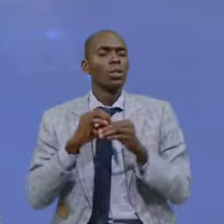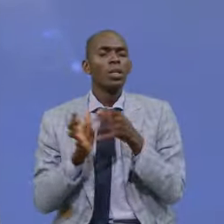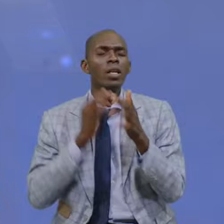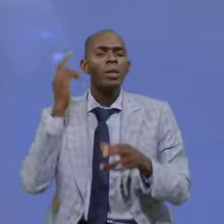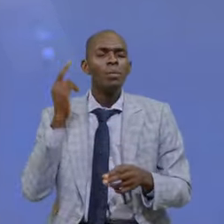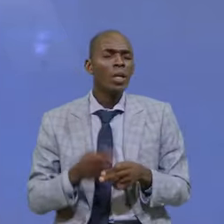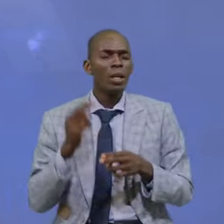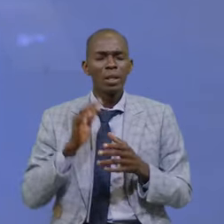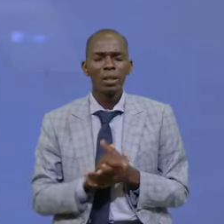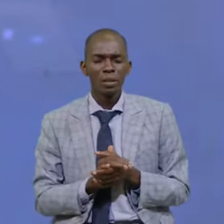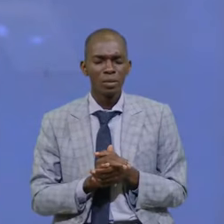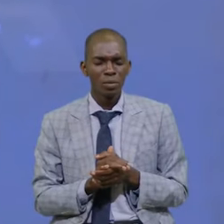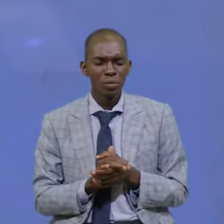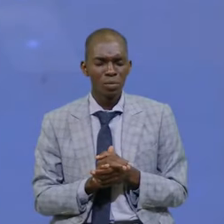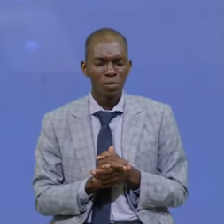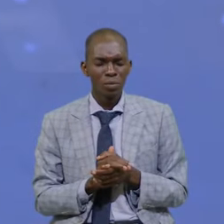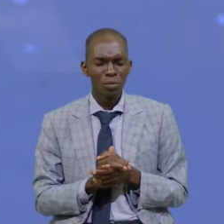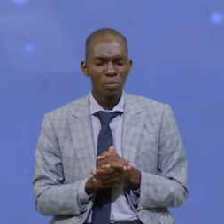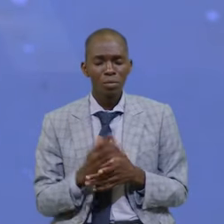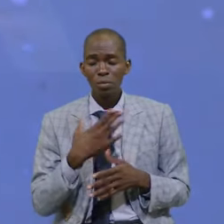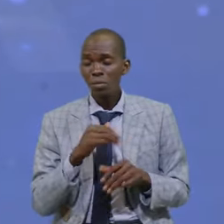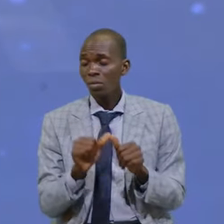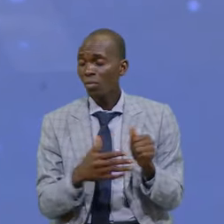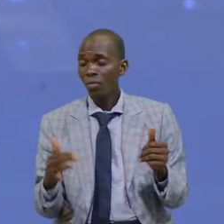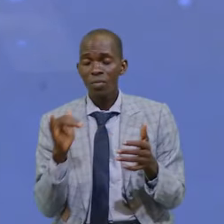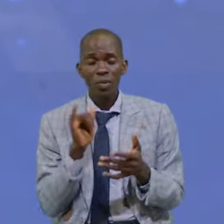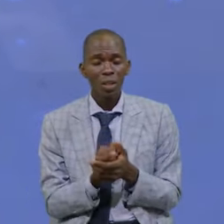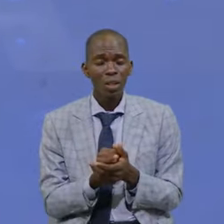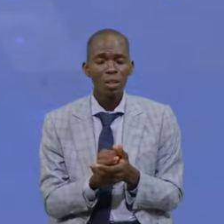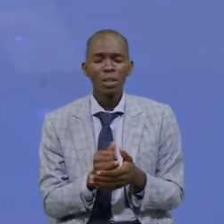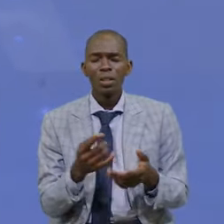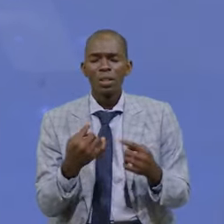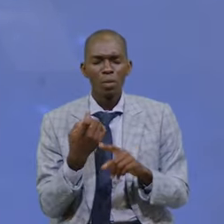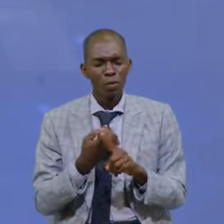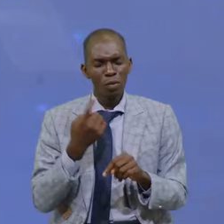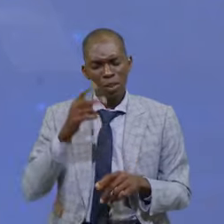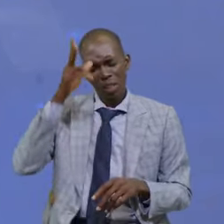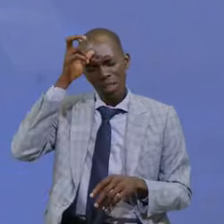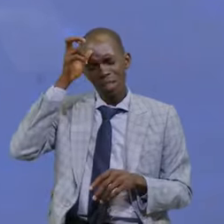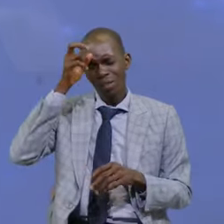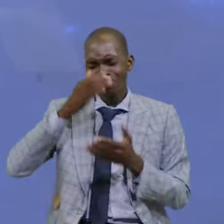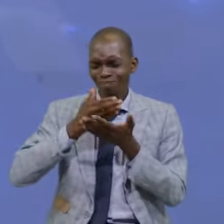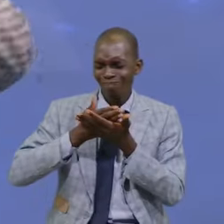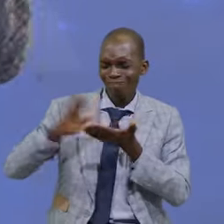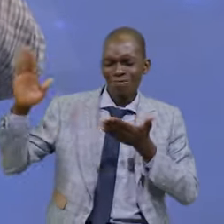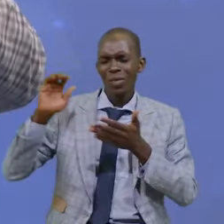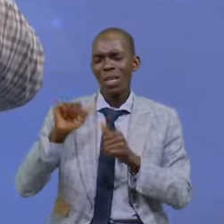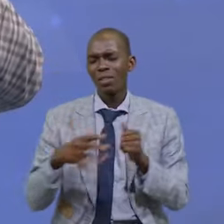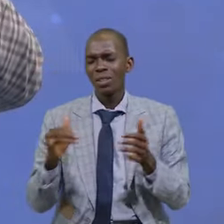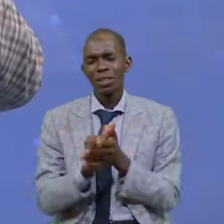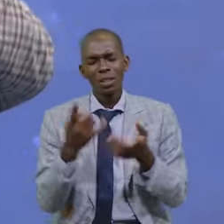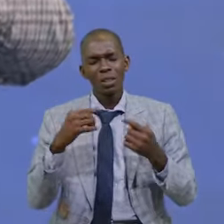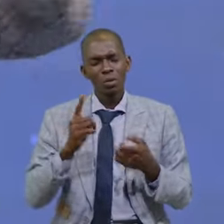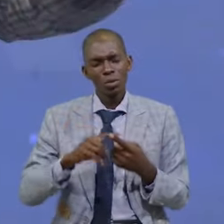name. And everything that came from the devil, reject everything that came from the devil. Throw it back